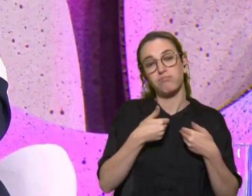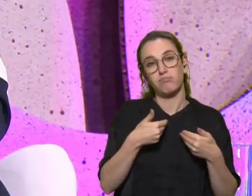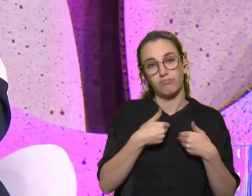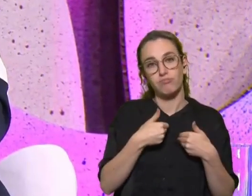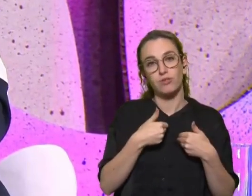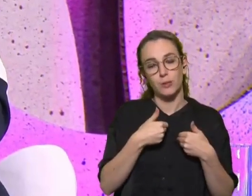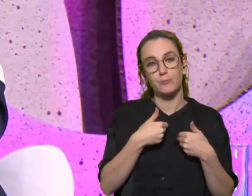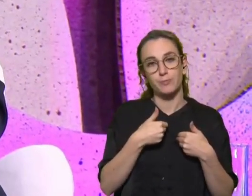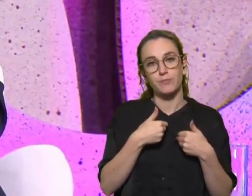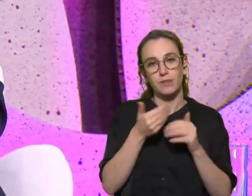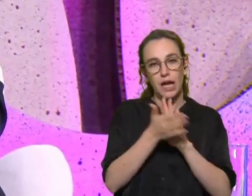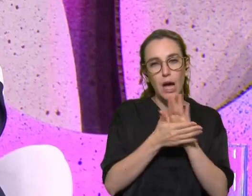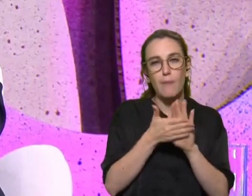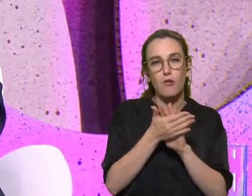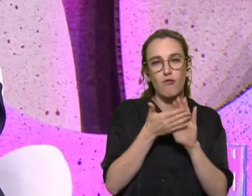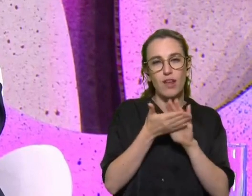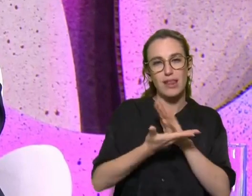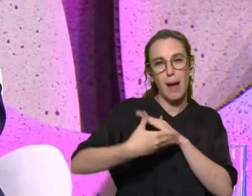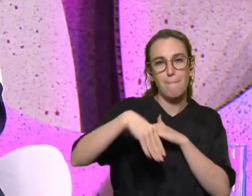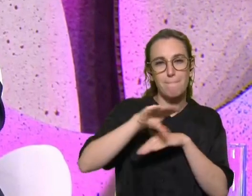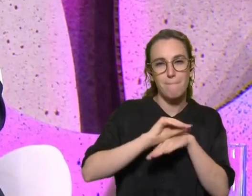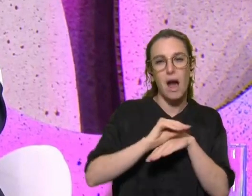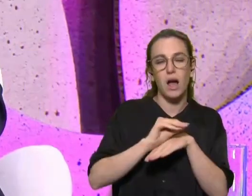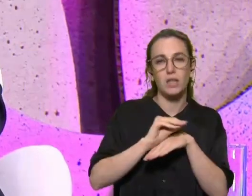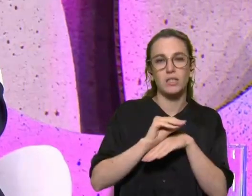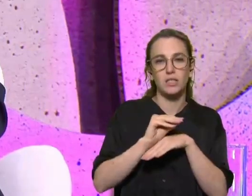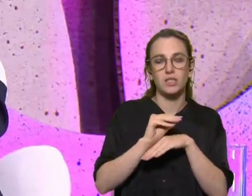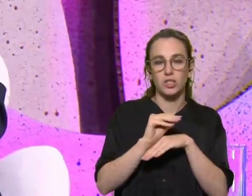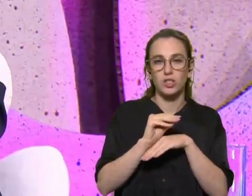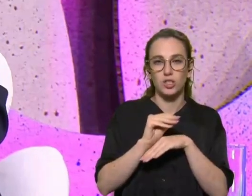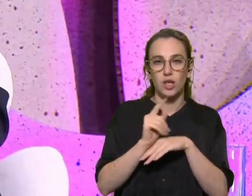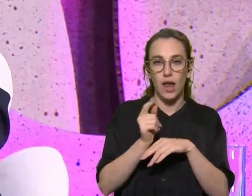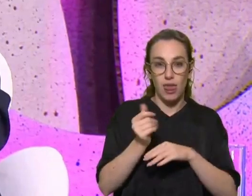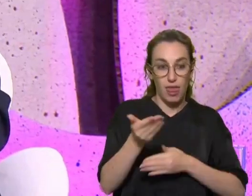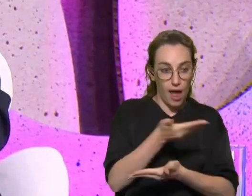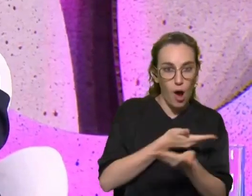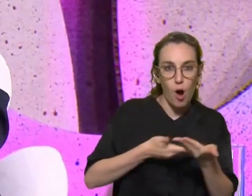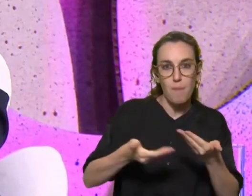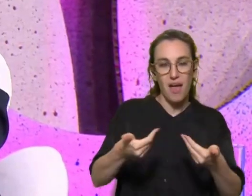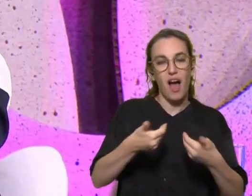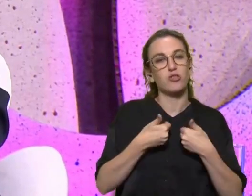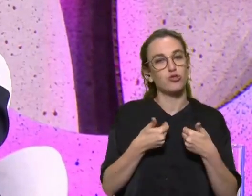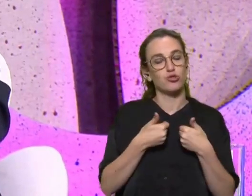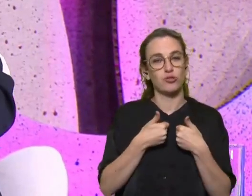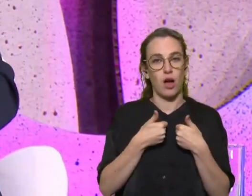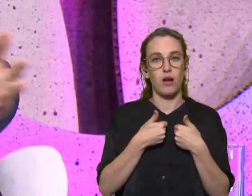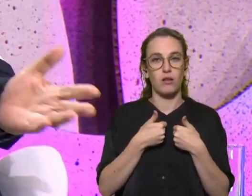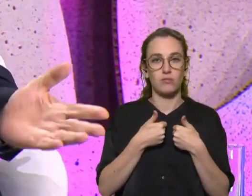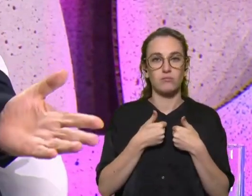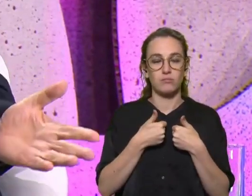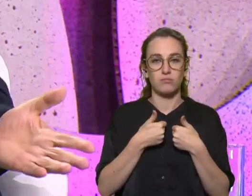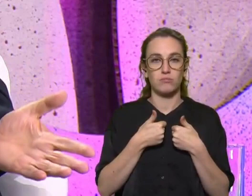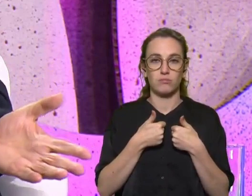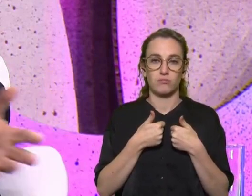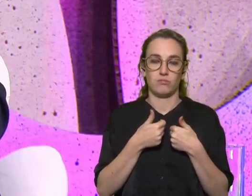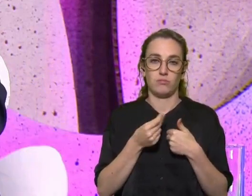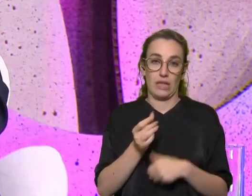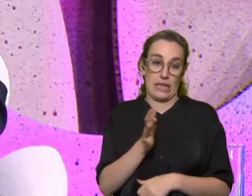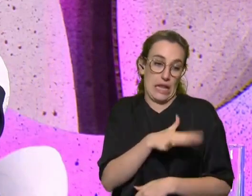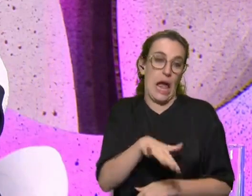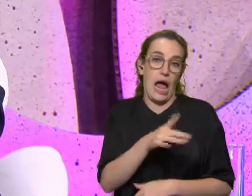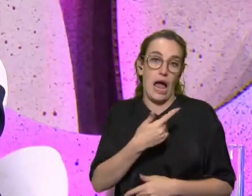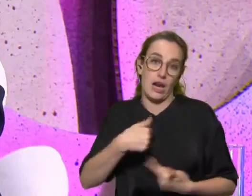so autonomous submarines could help us take more economic benefit from